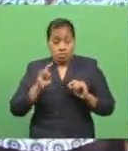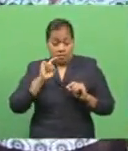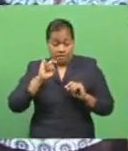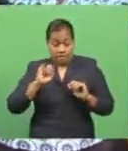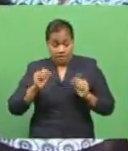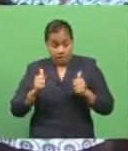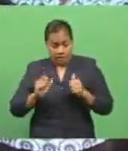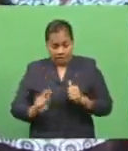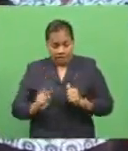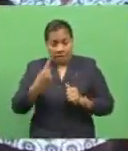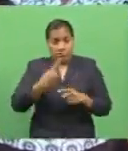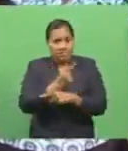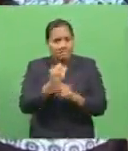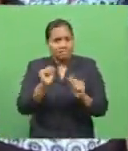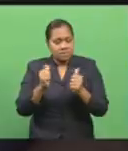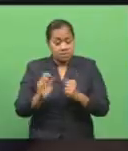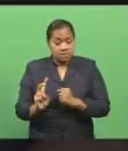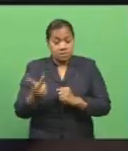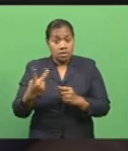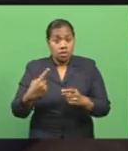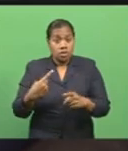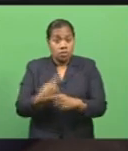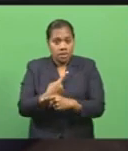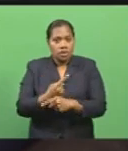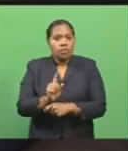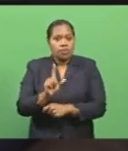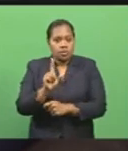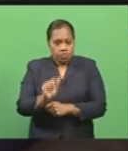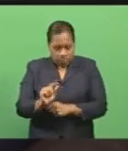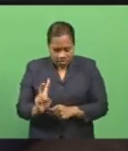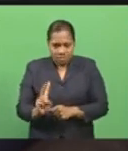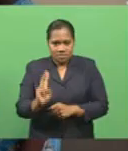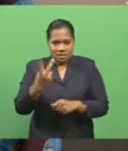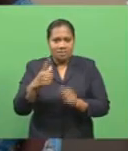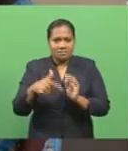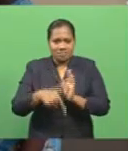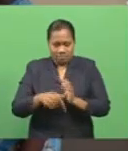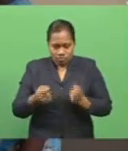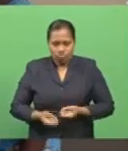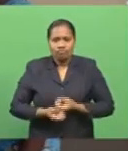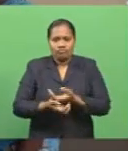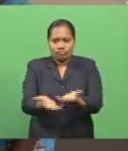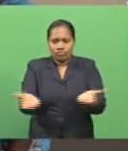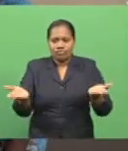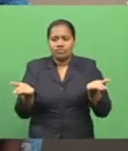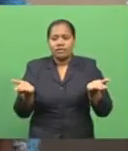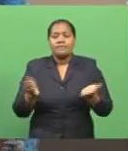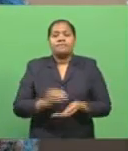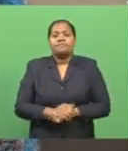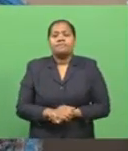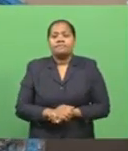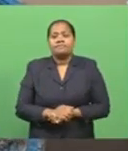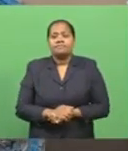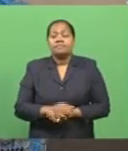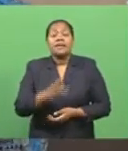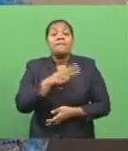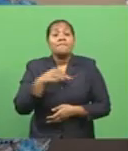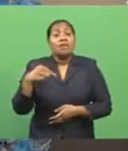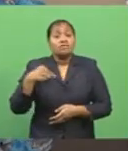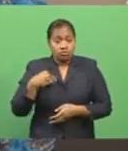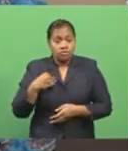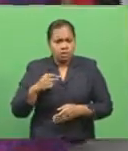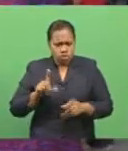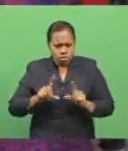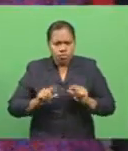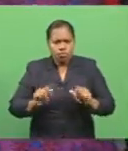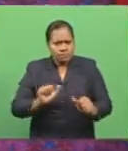In the second week, we ran the second phase or the second wave. Kumar says the ministry is doing its